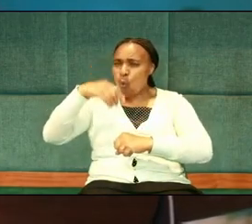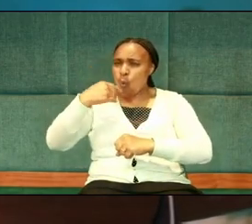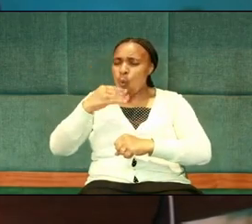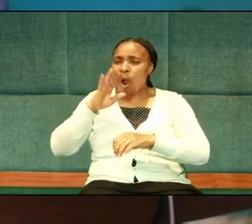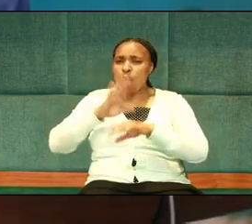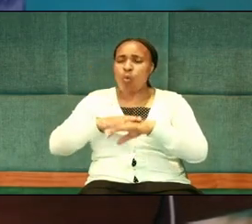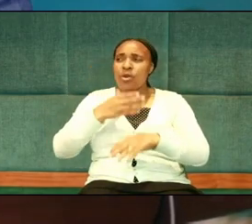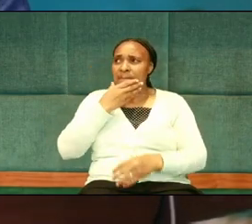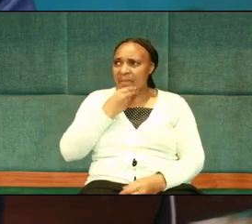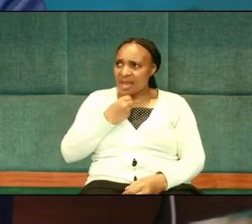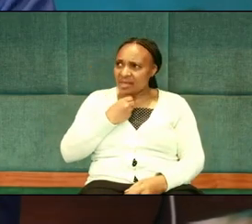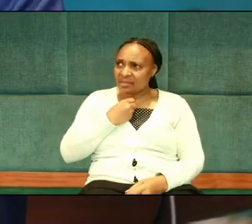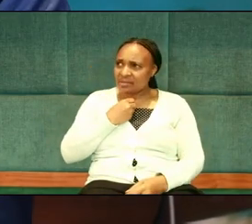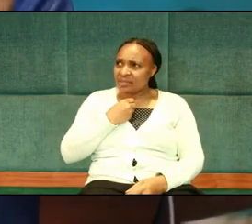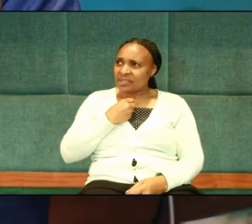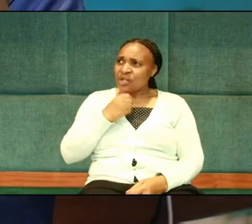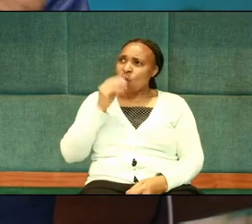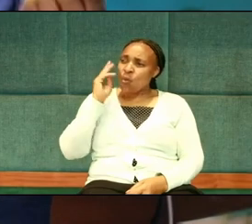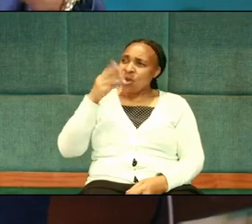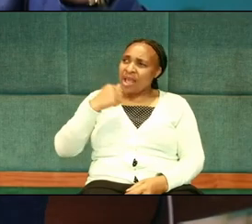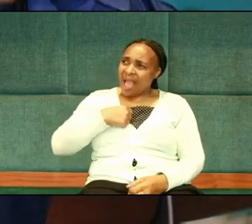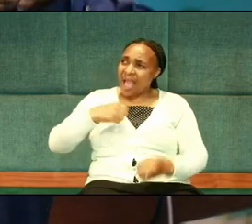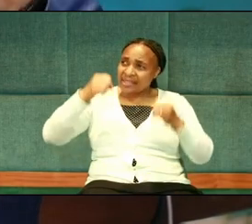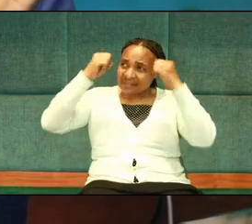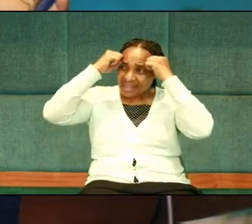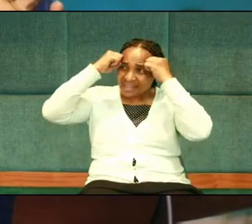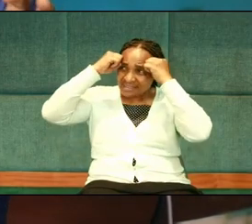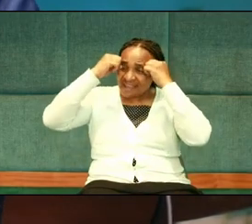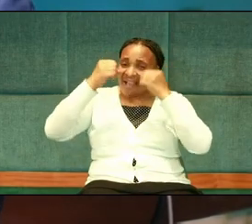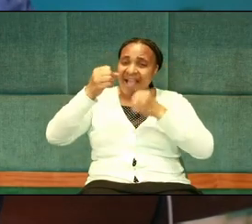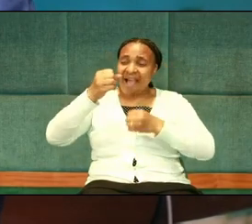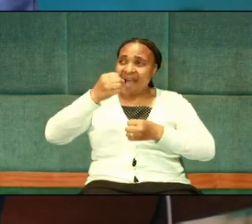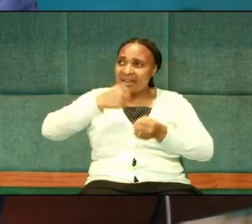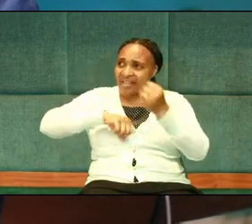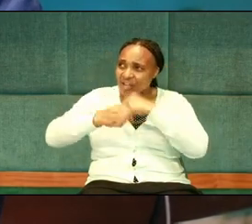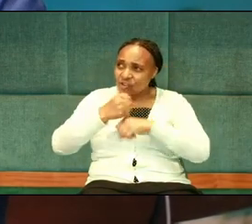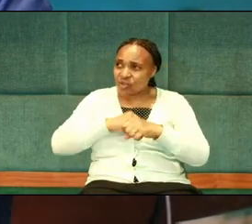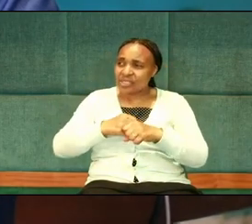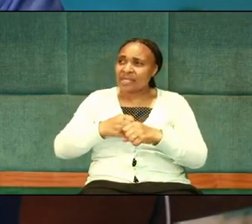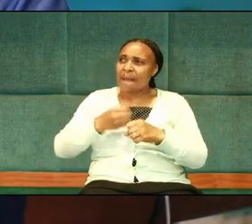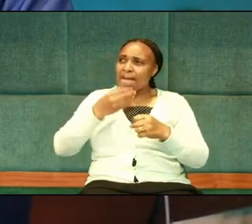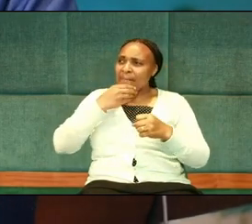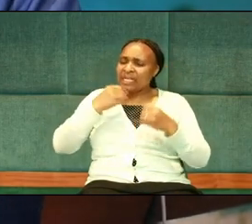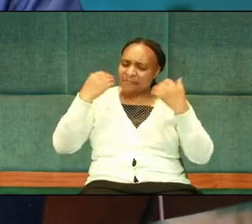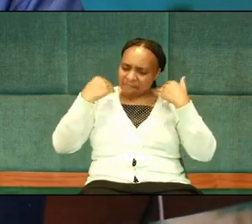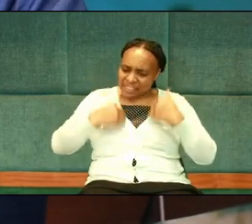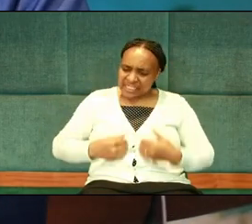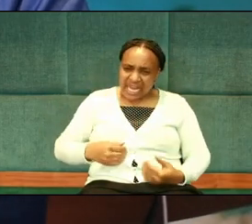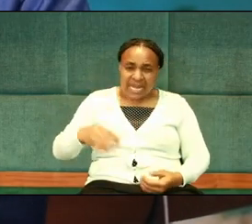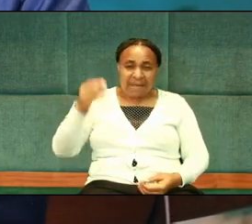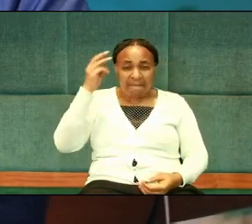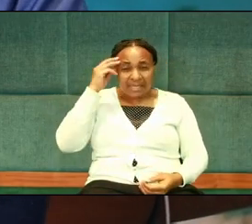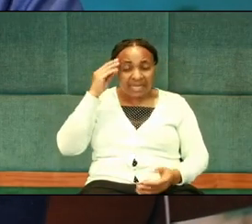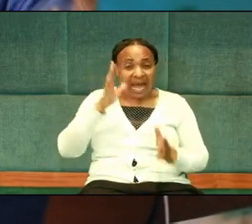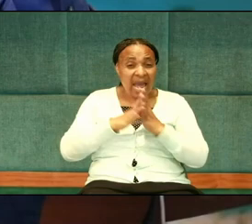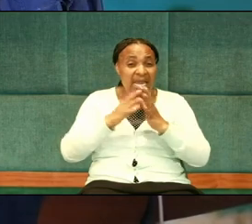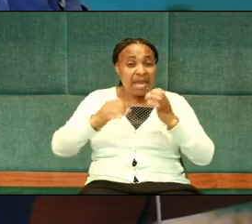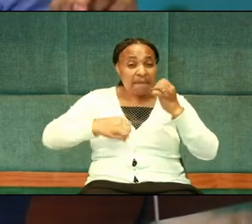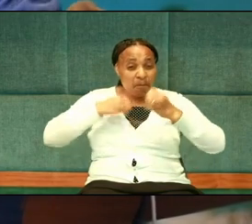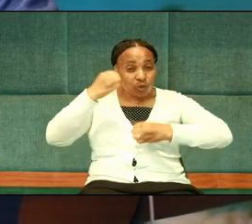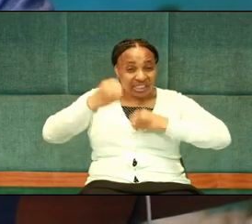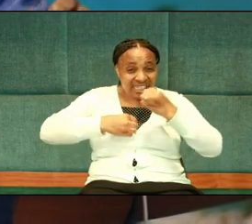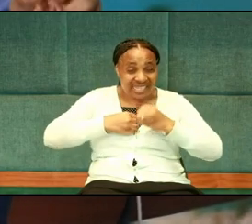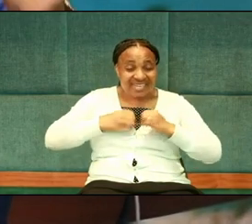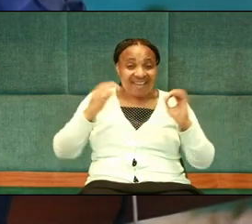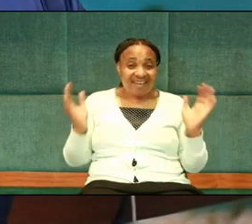you need to project. Will I steady her reaction? A man must ask himself, physically, mentally, and emotionally, and